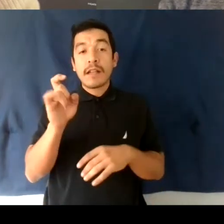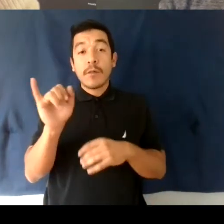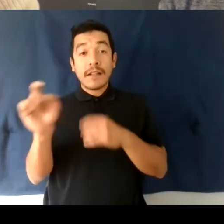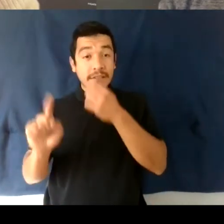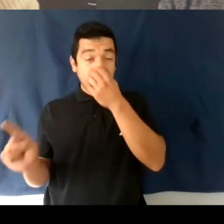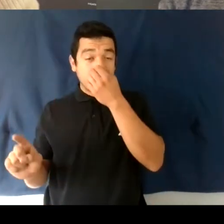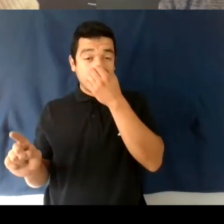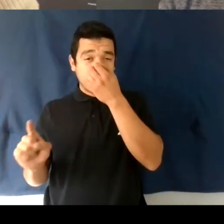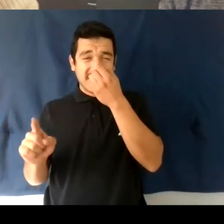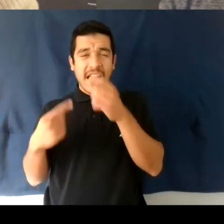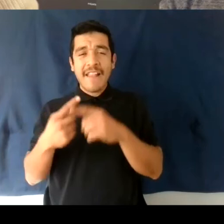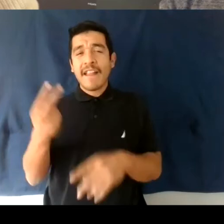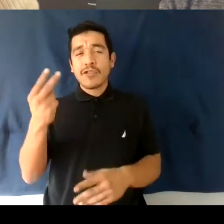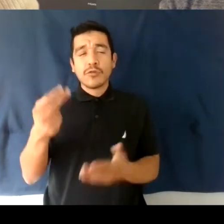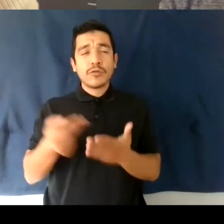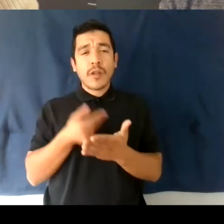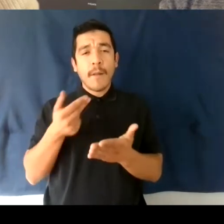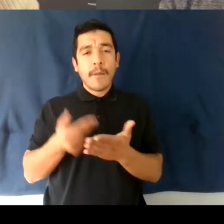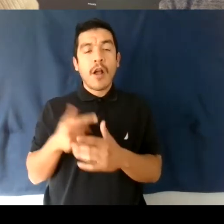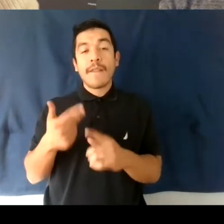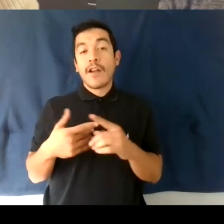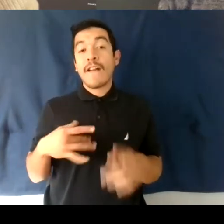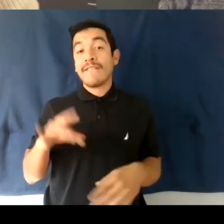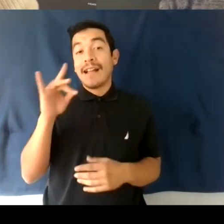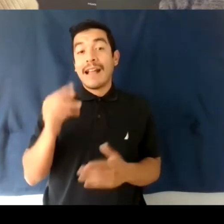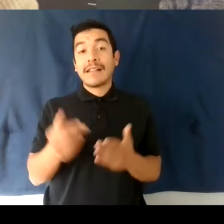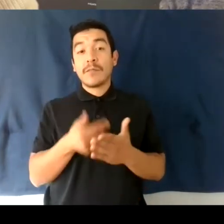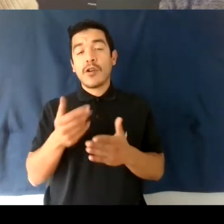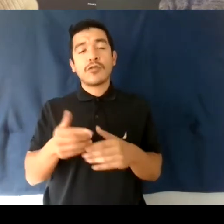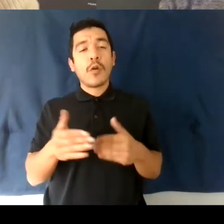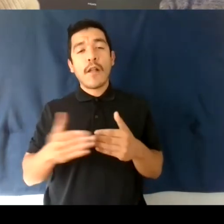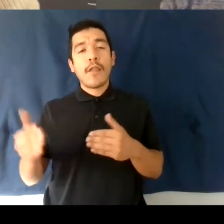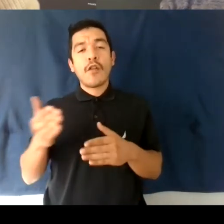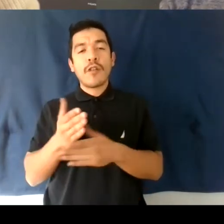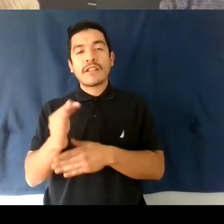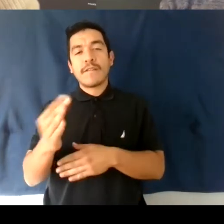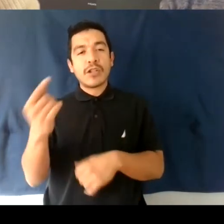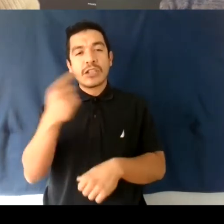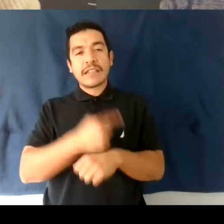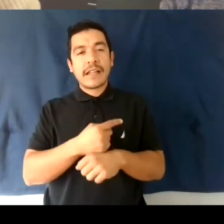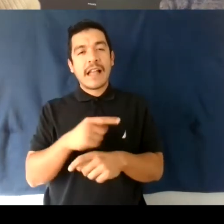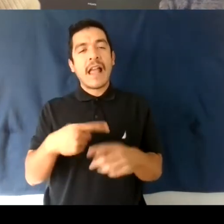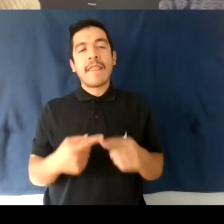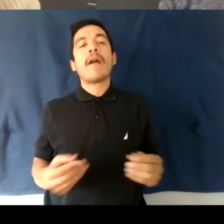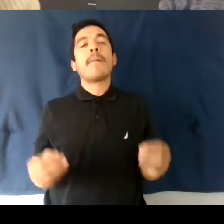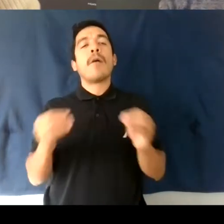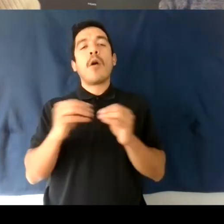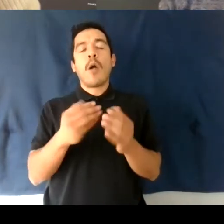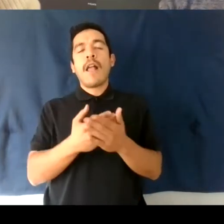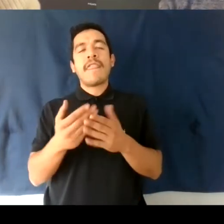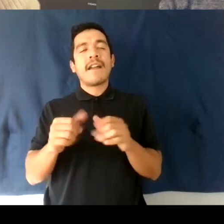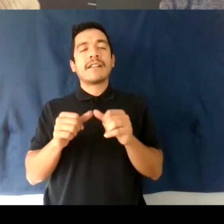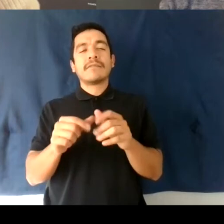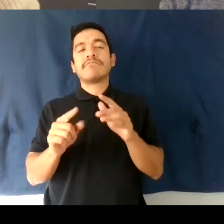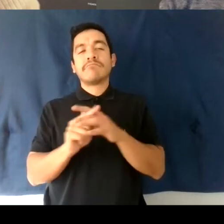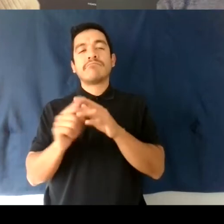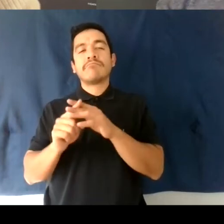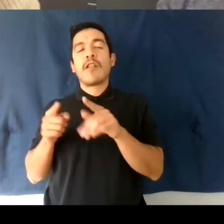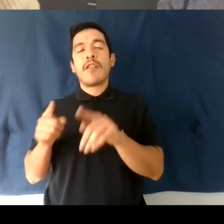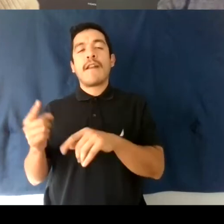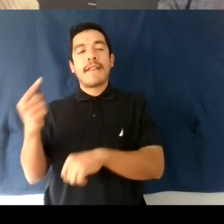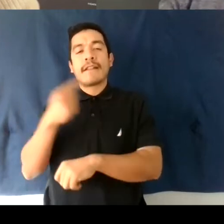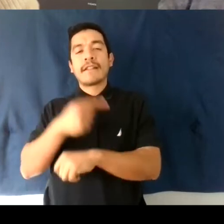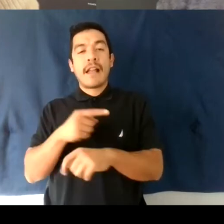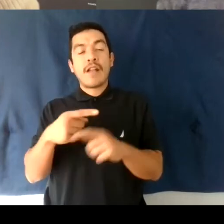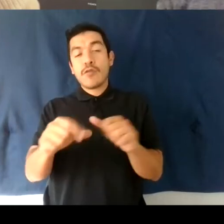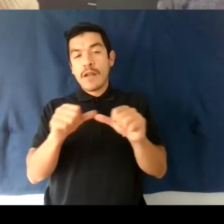that took 2 spoons. So now you have 8 spoons to get through the rest of your day. Then like more things keep happening throughout the day and then you keep using